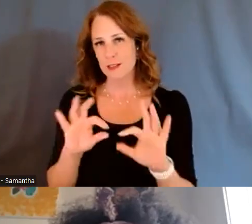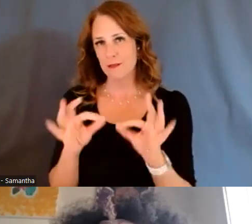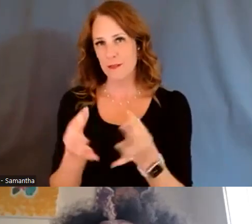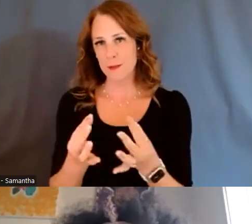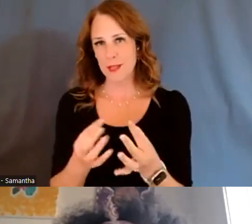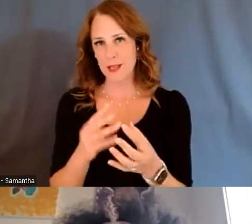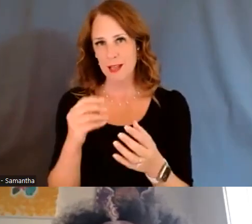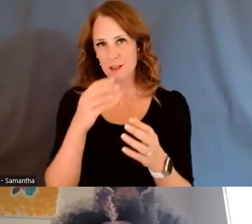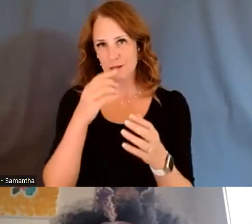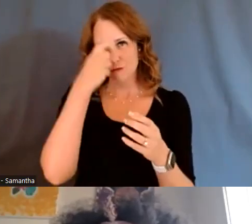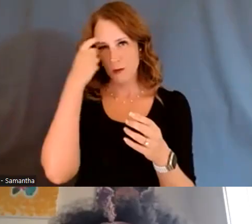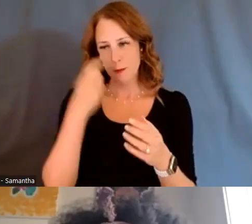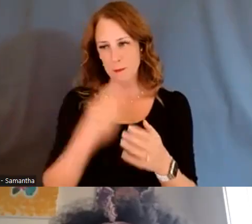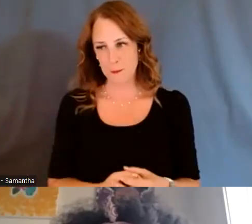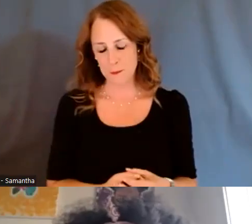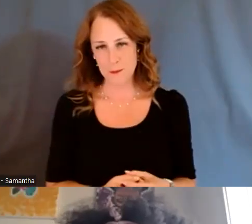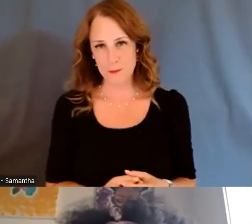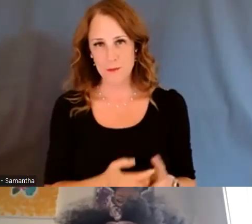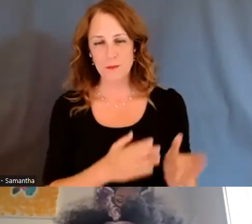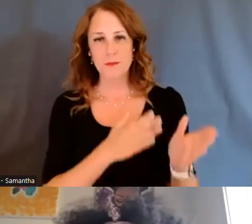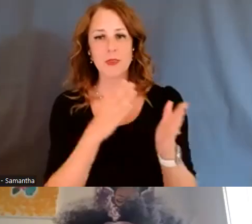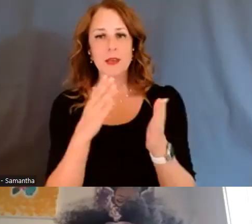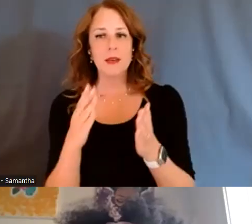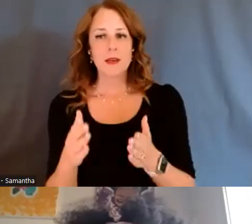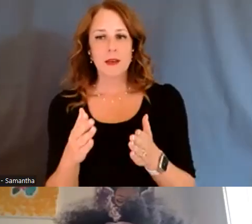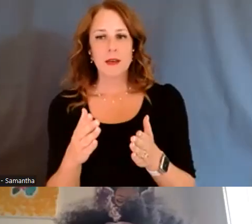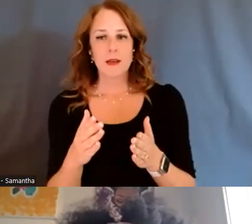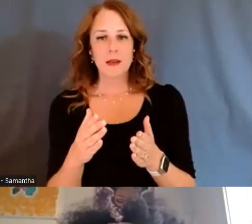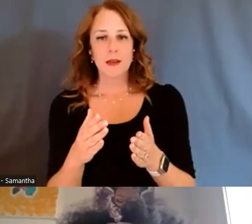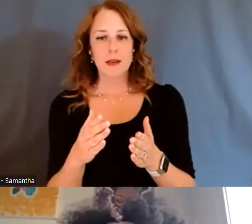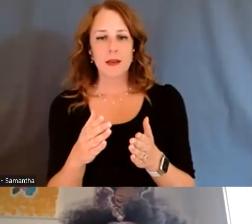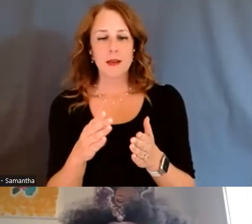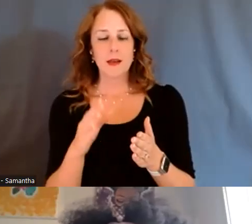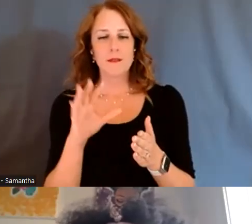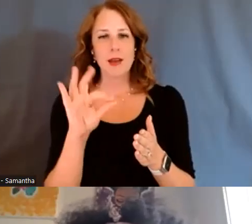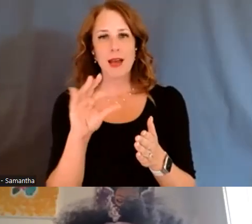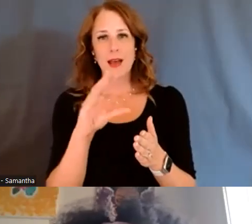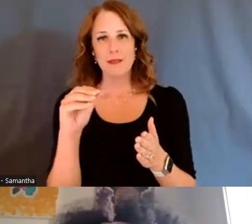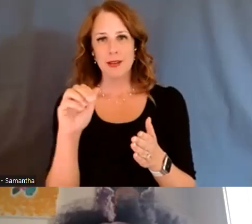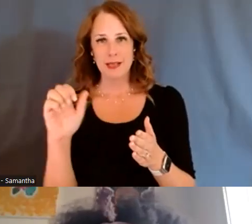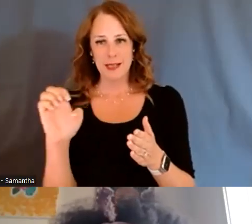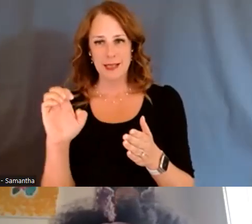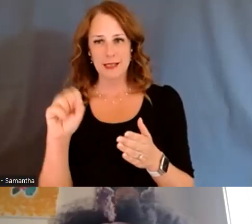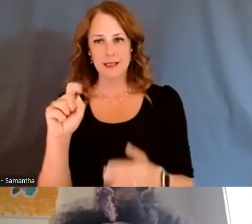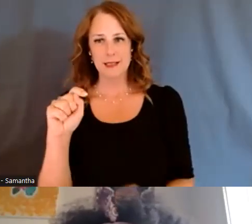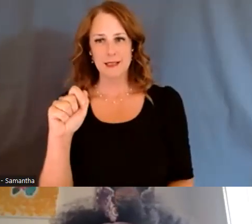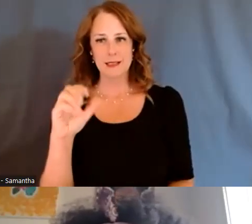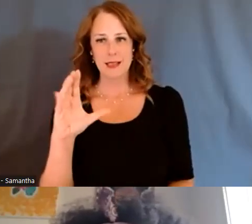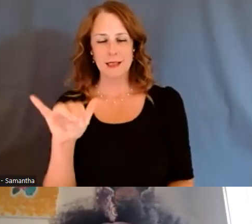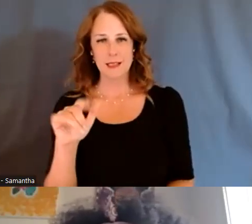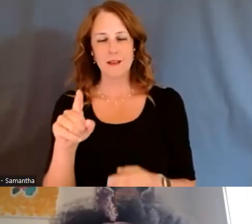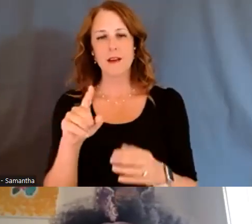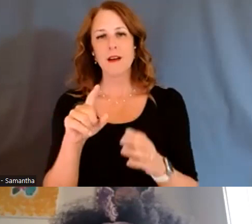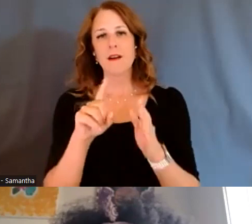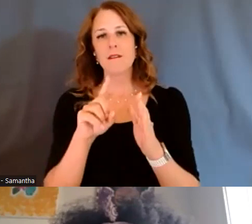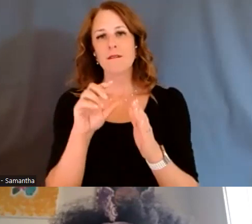being with us today. Next up for the role of the FNE, we have Stacy. So Stacy is the forensic nurse